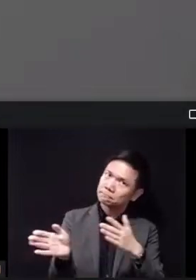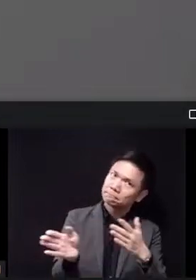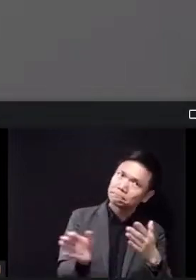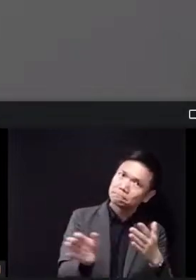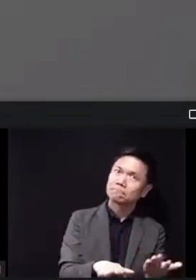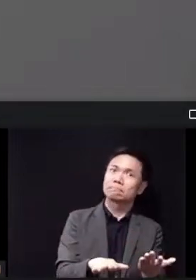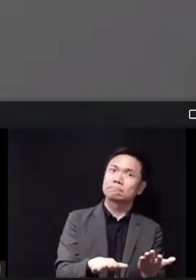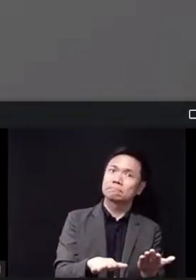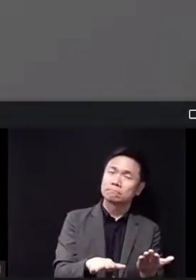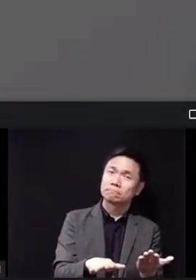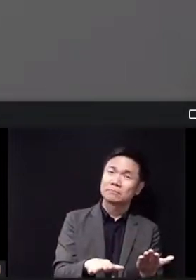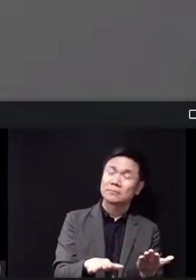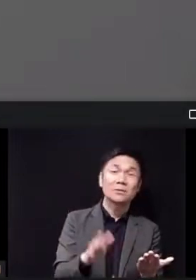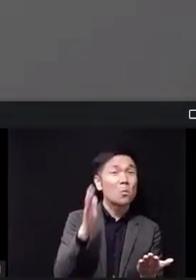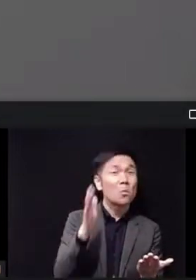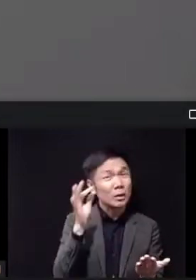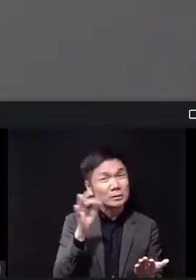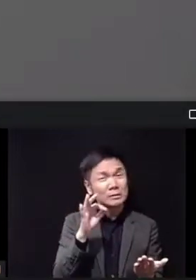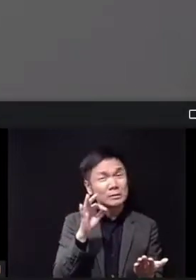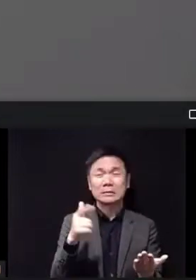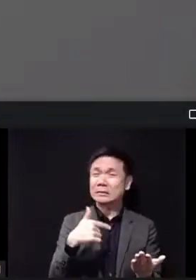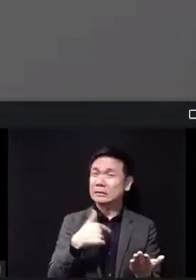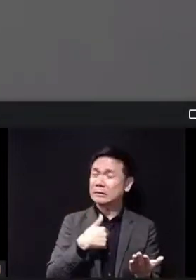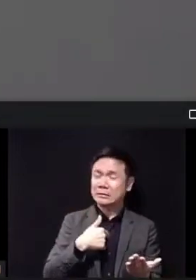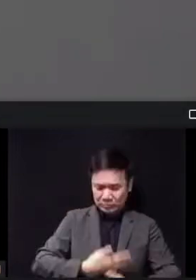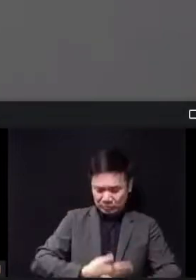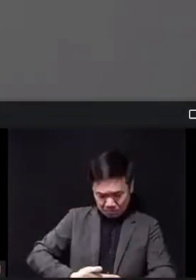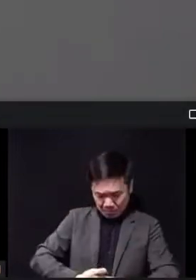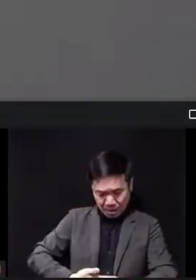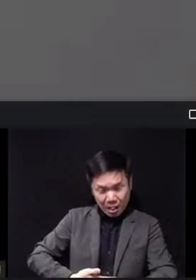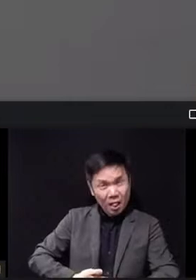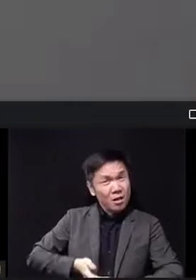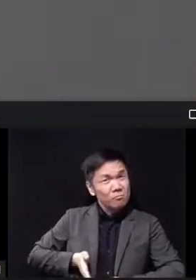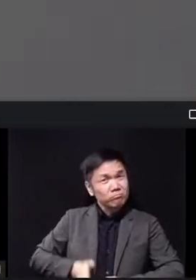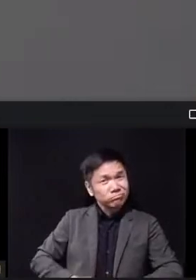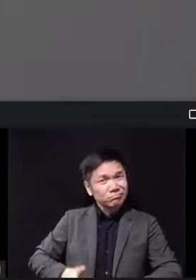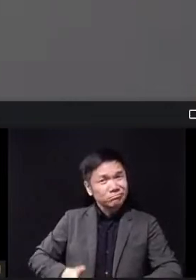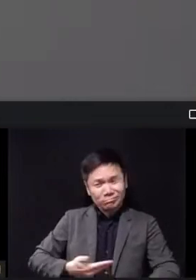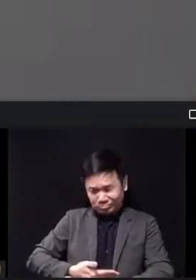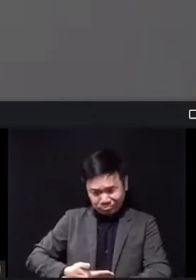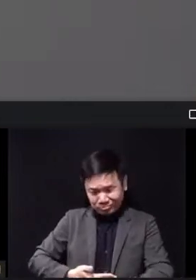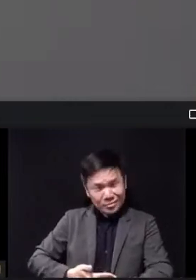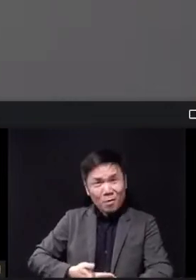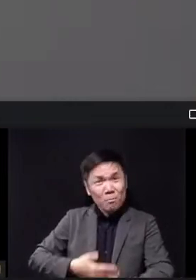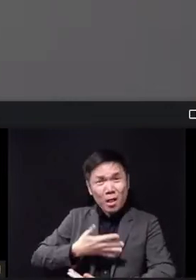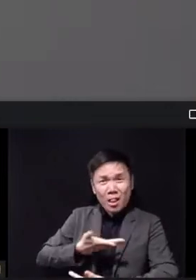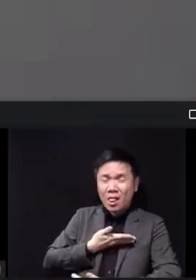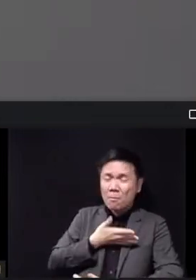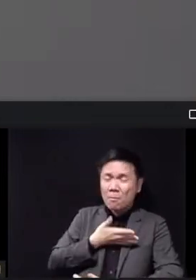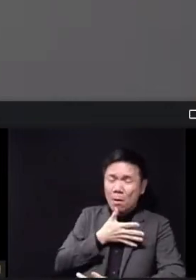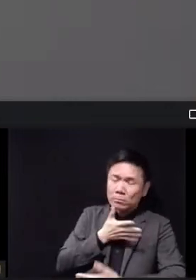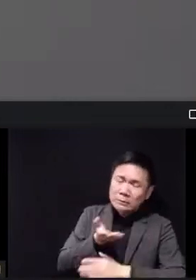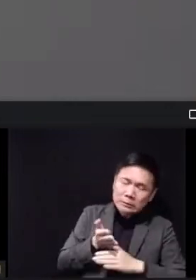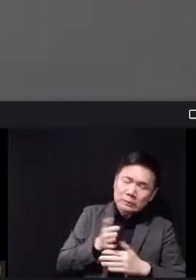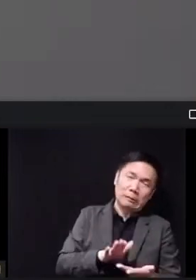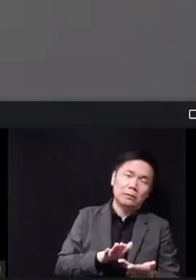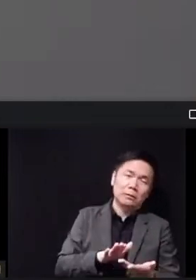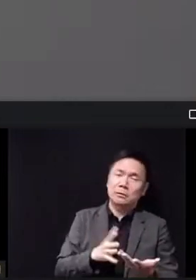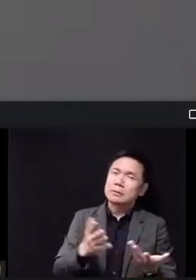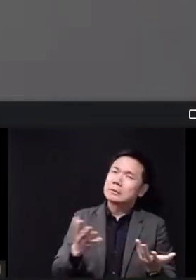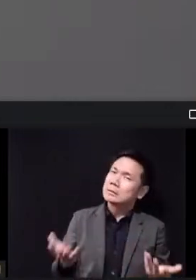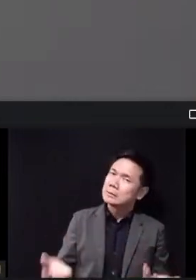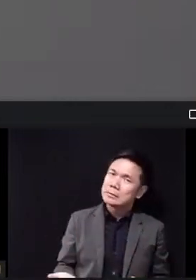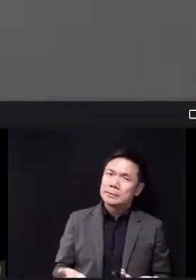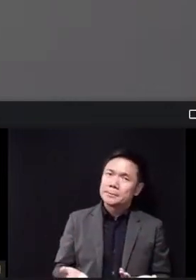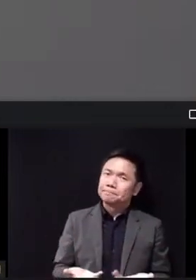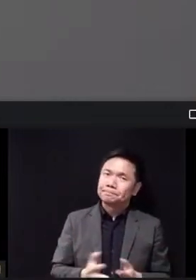despite such maternal death being preventable. That's the reality we live in.